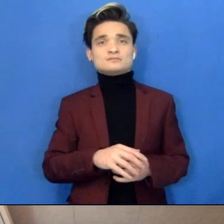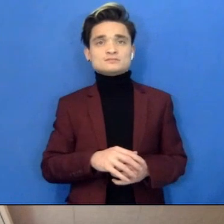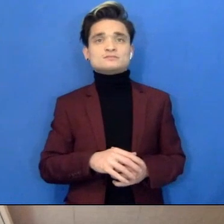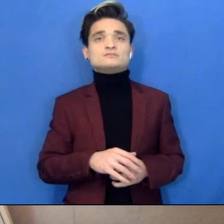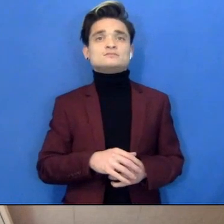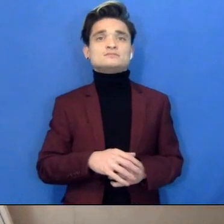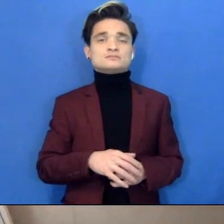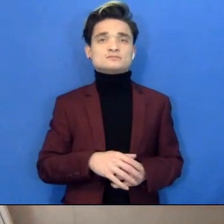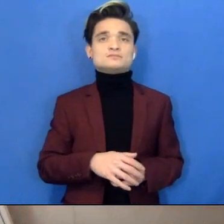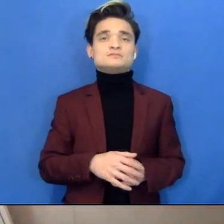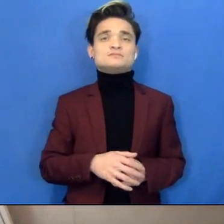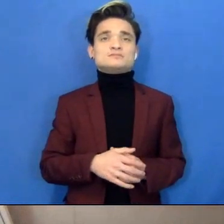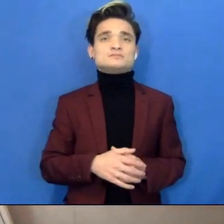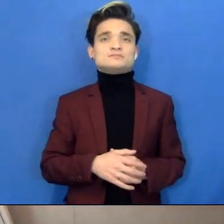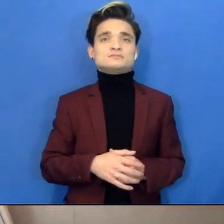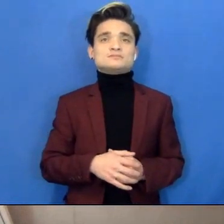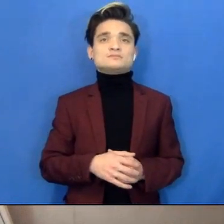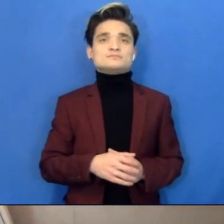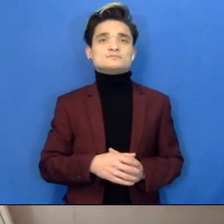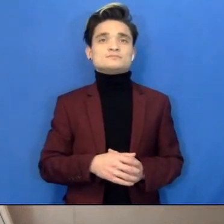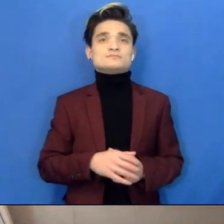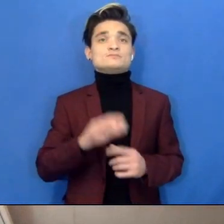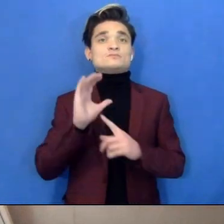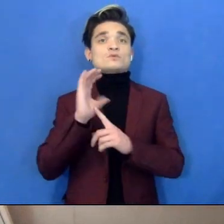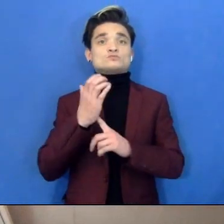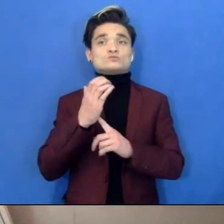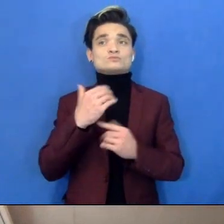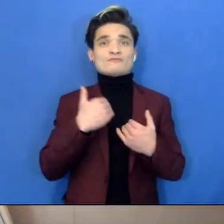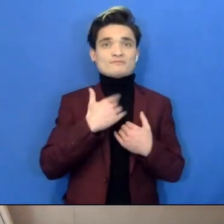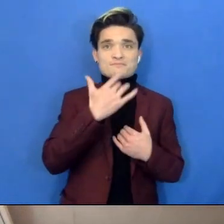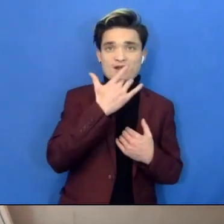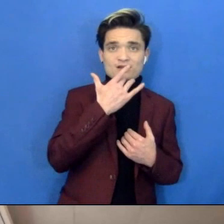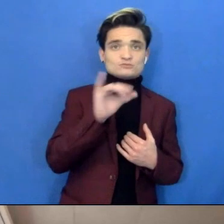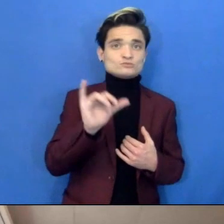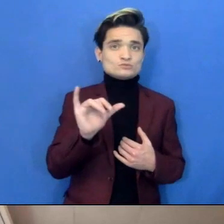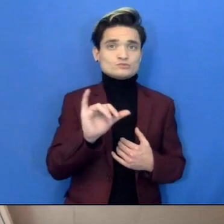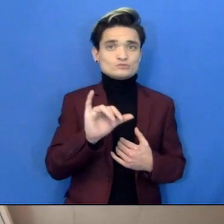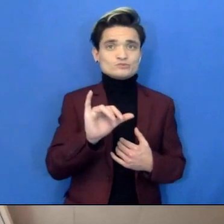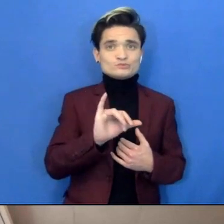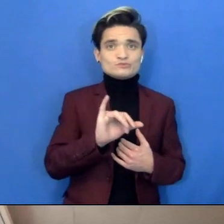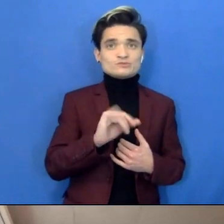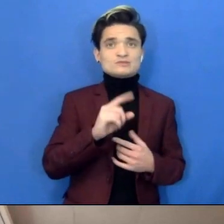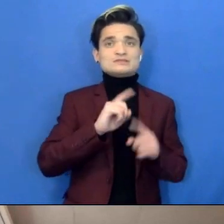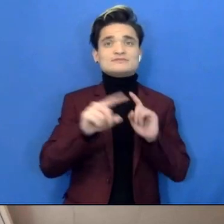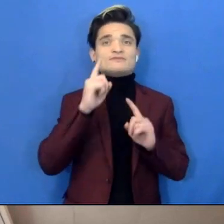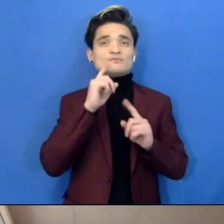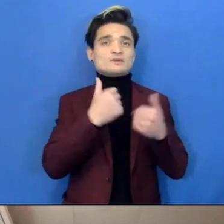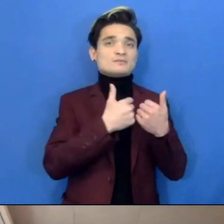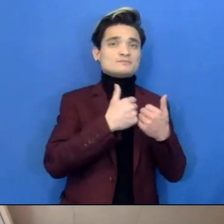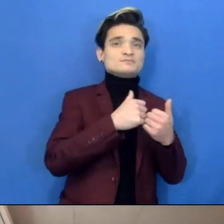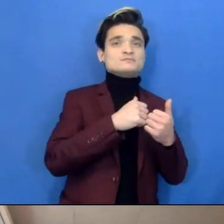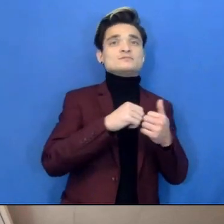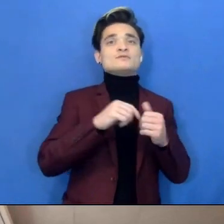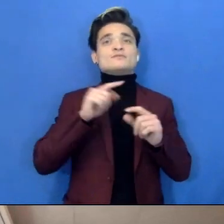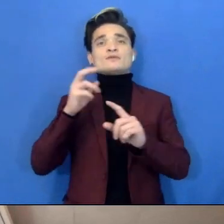than roles that cultural bias plays in scene. And so neurologically, our brains our brains have the